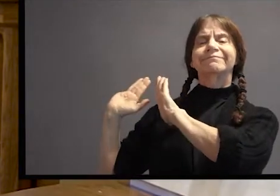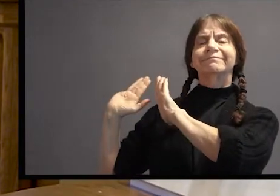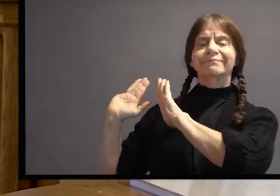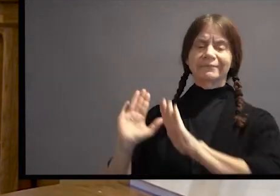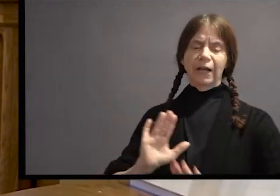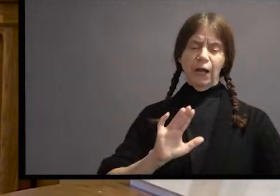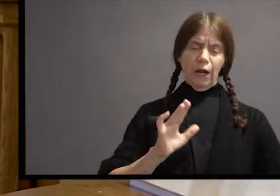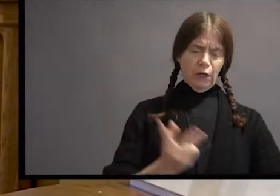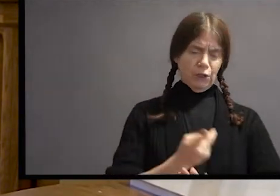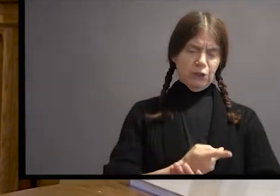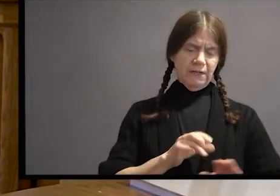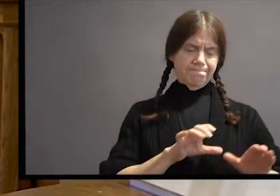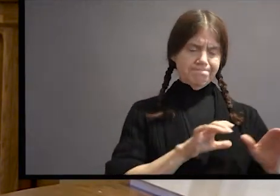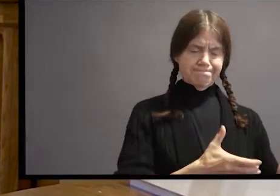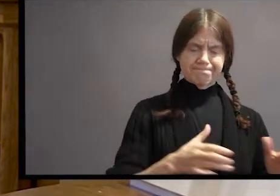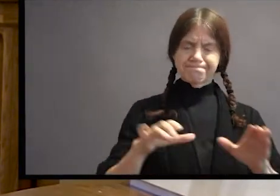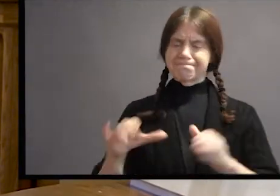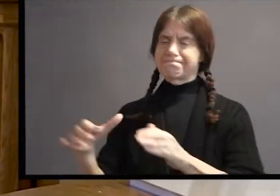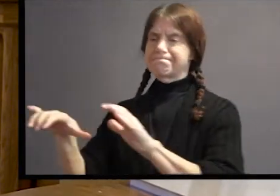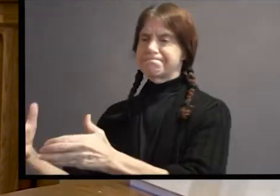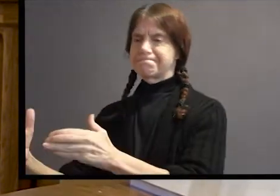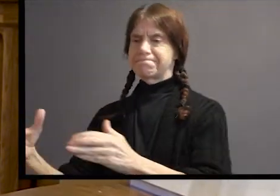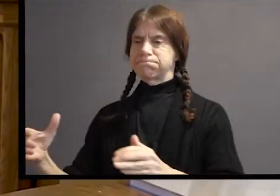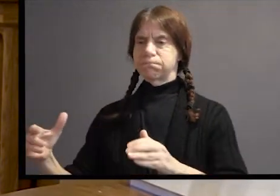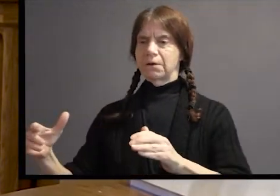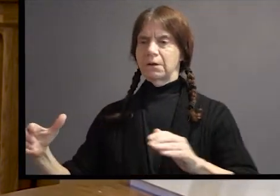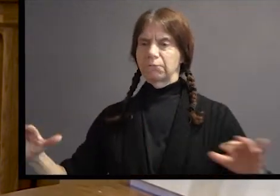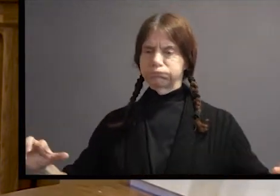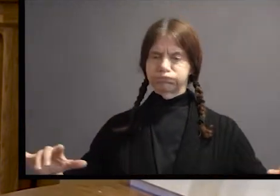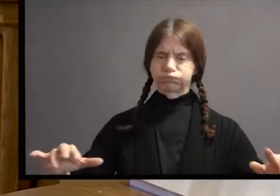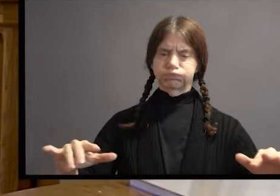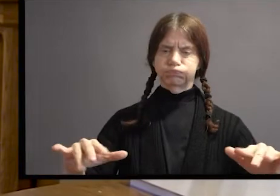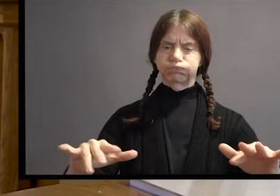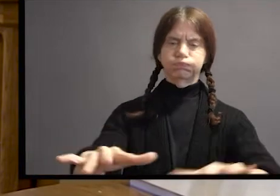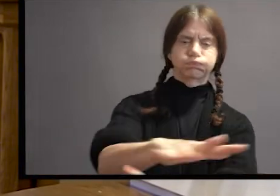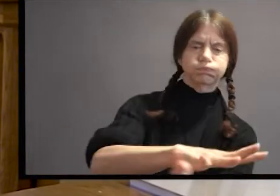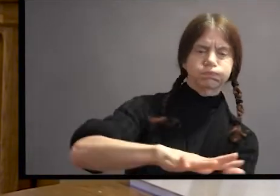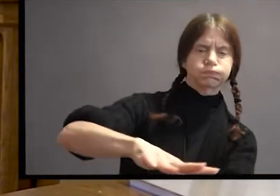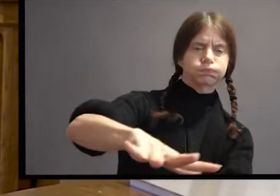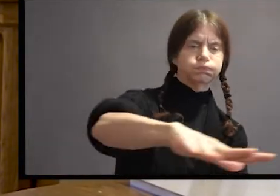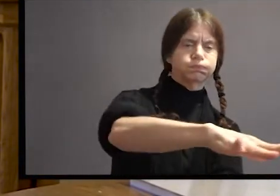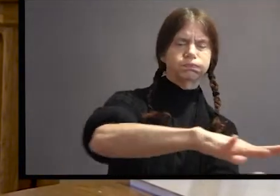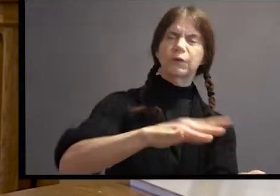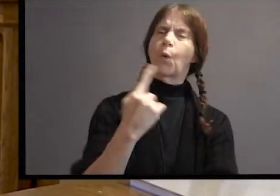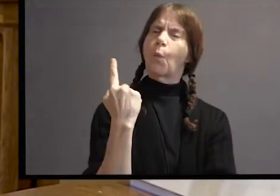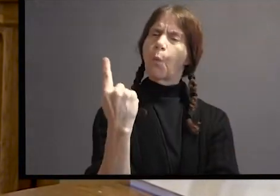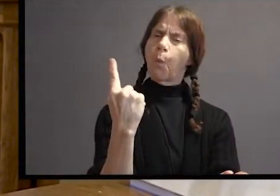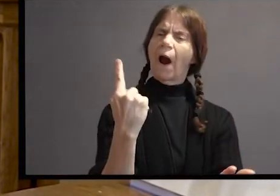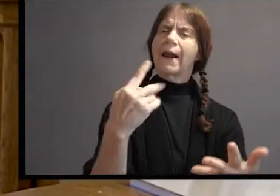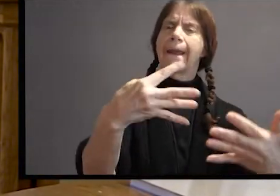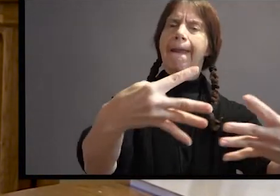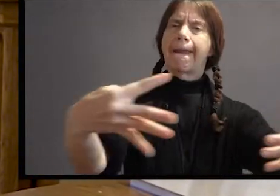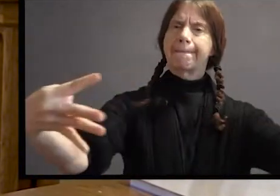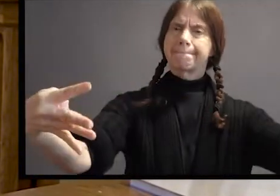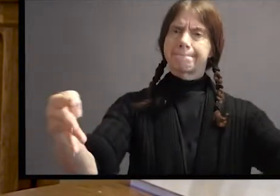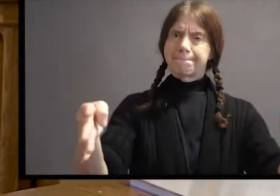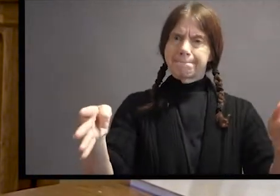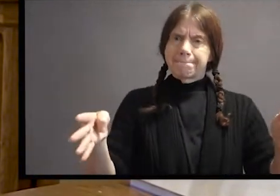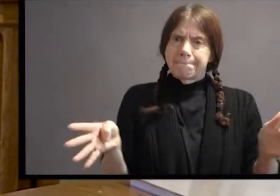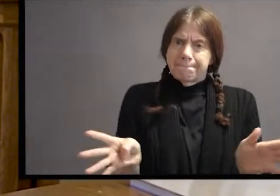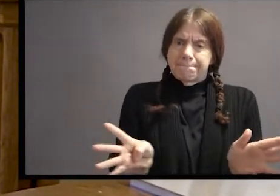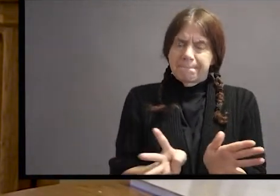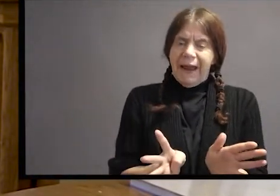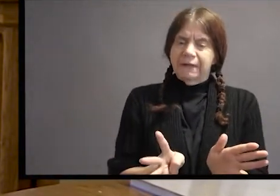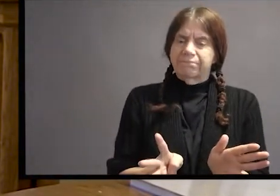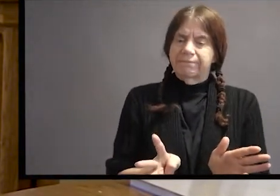several flocks of sheep would commonly be gathered together into one courtyard or a sheepfold. And